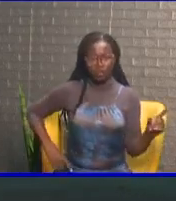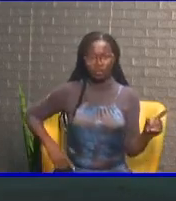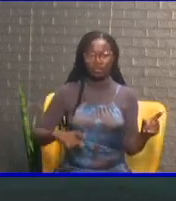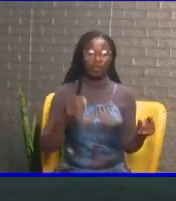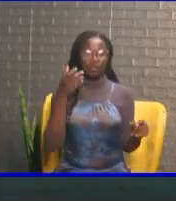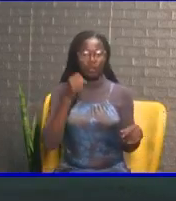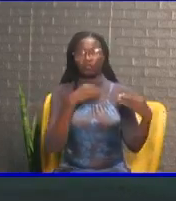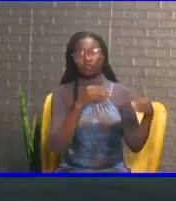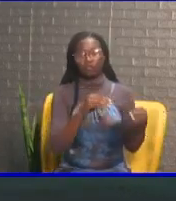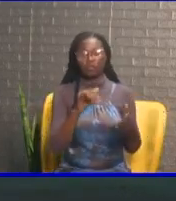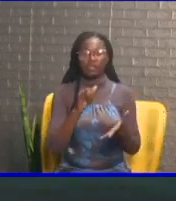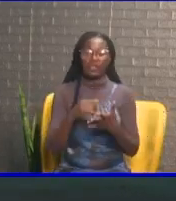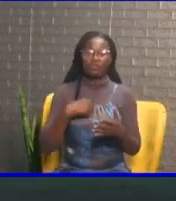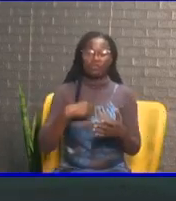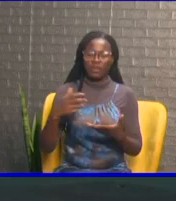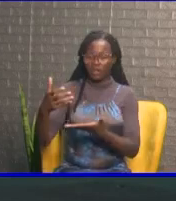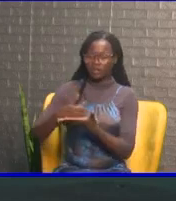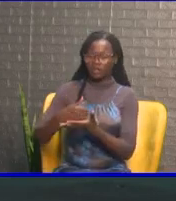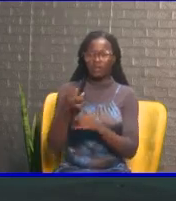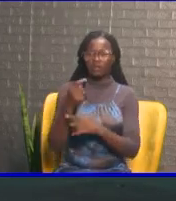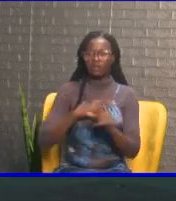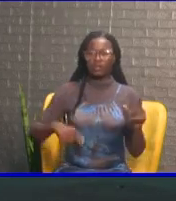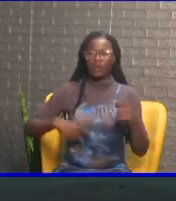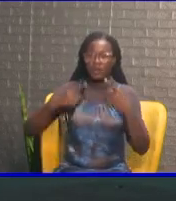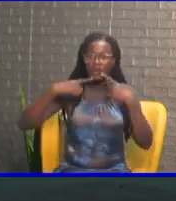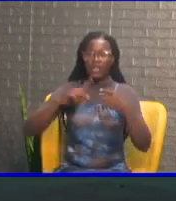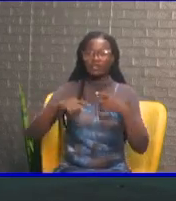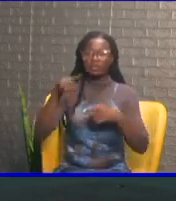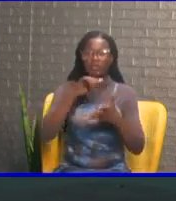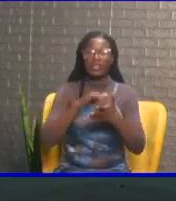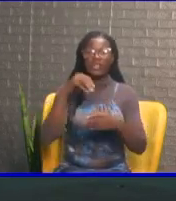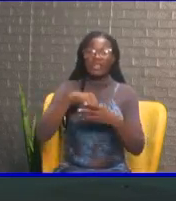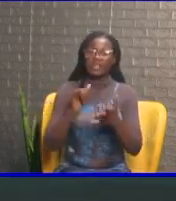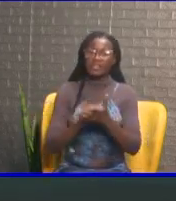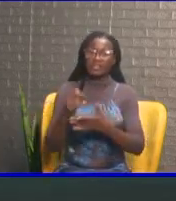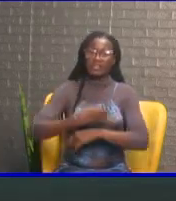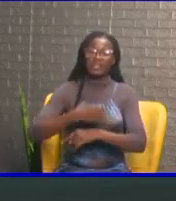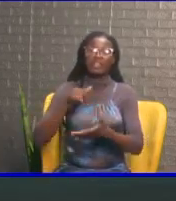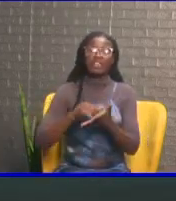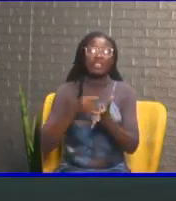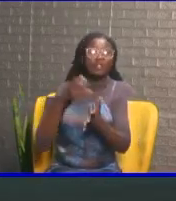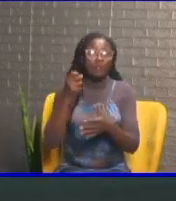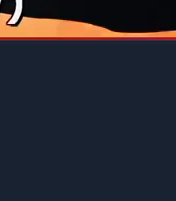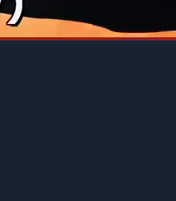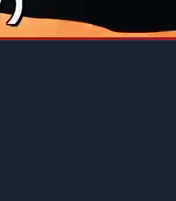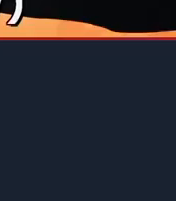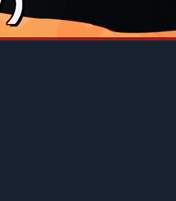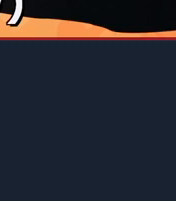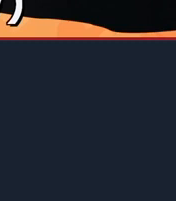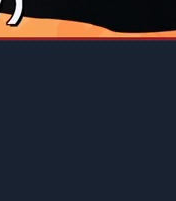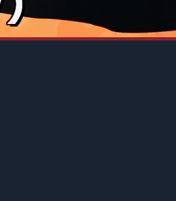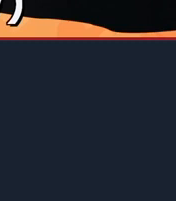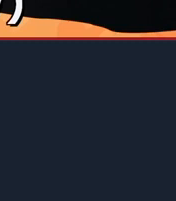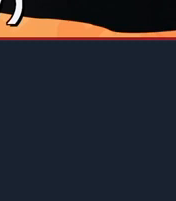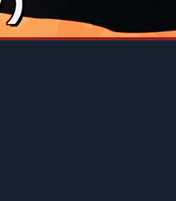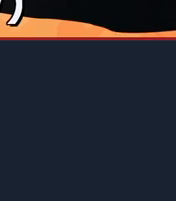Lord declare I unto you, that in that particular day, and it was the day of the Passover, and God had told the children of